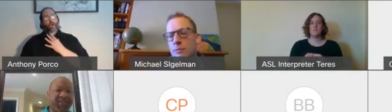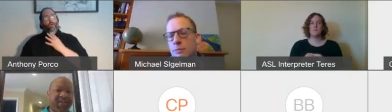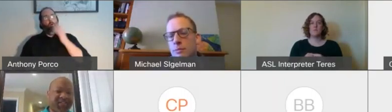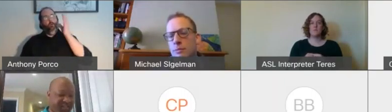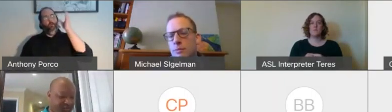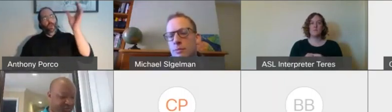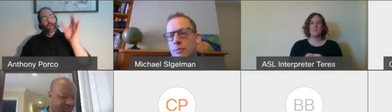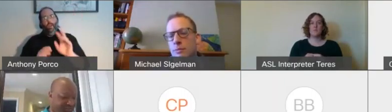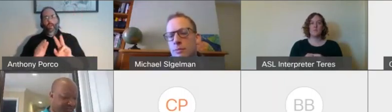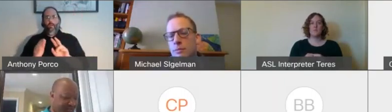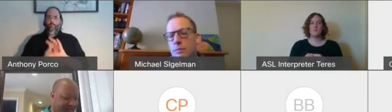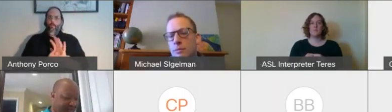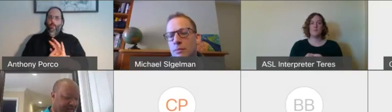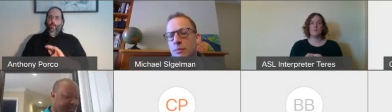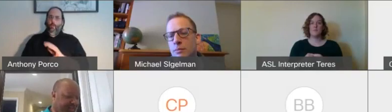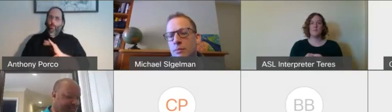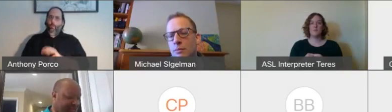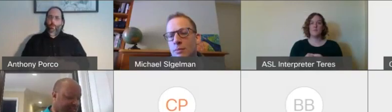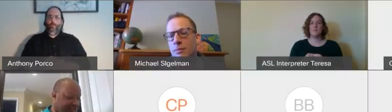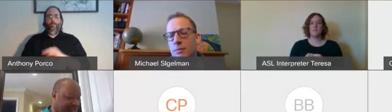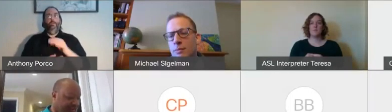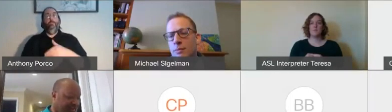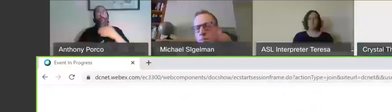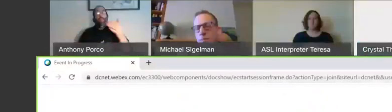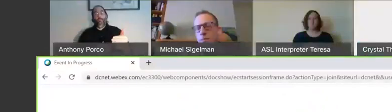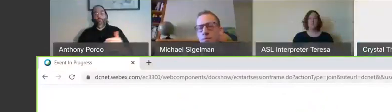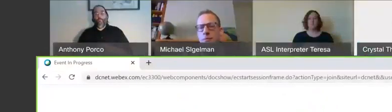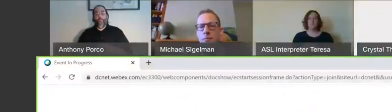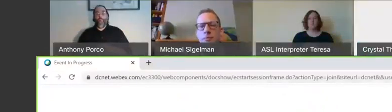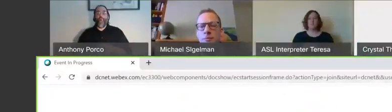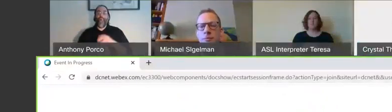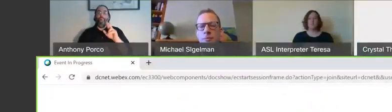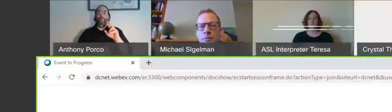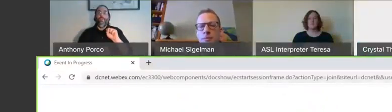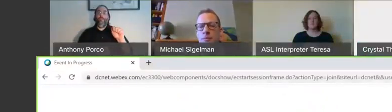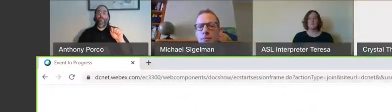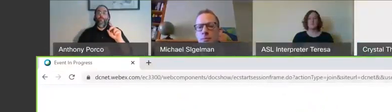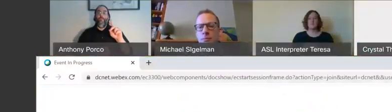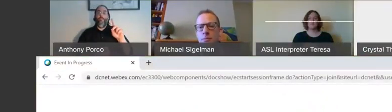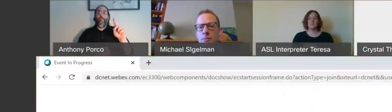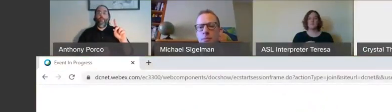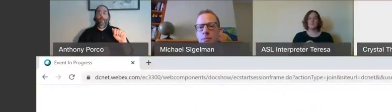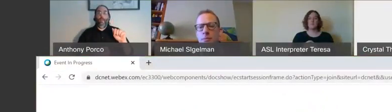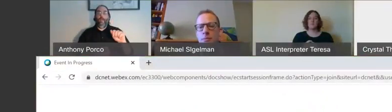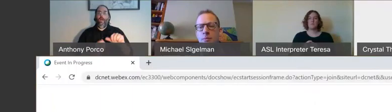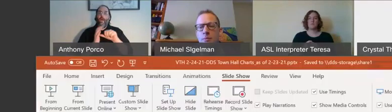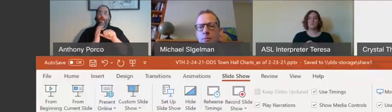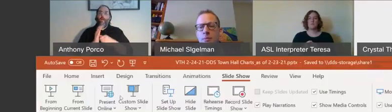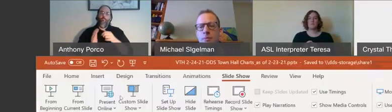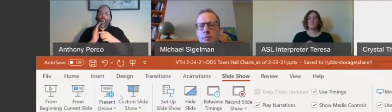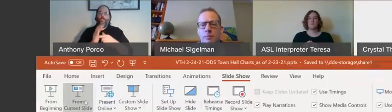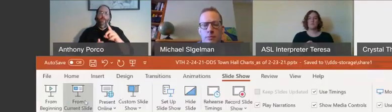video, guys. Thank you so much. Coming up next, we have RSA and DDD highlights presented by Mr. Daryl